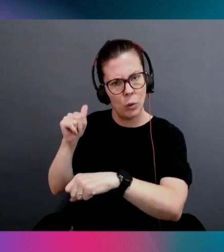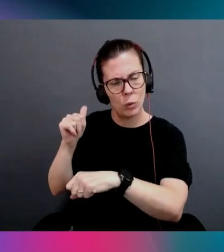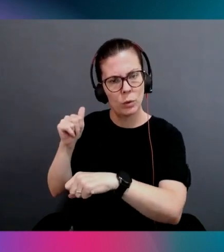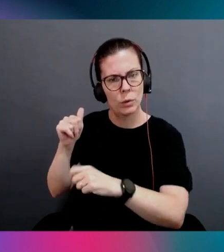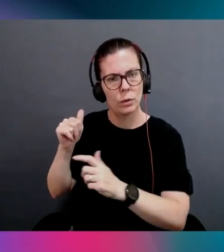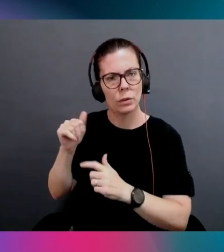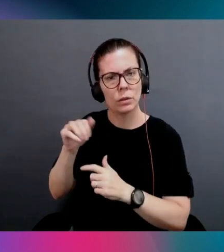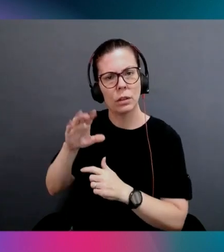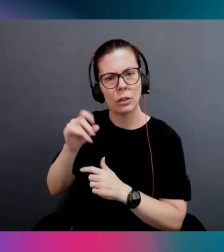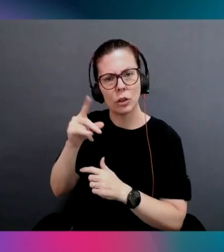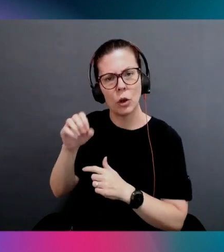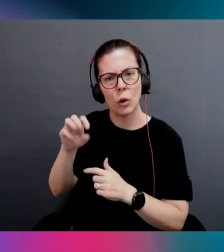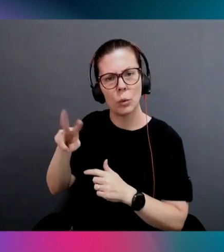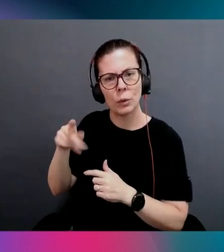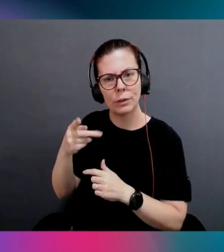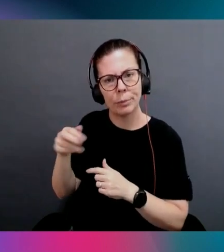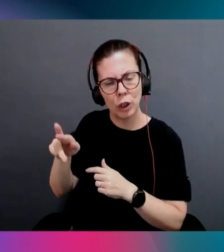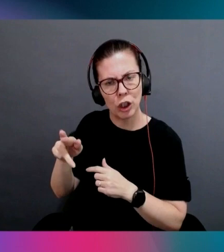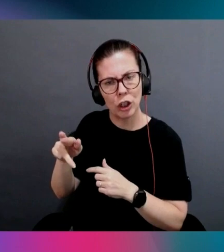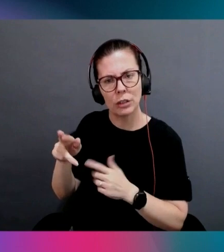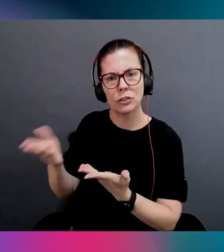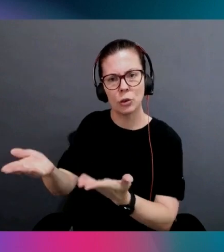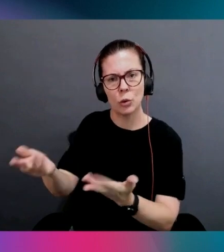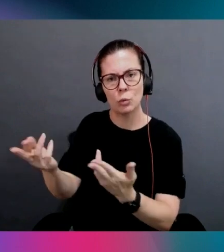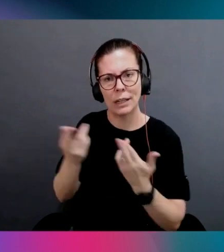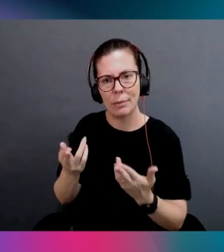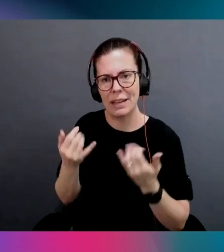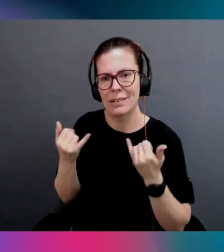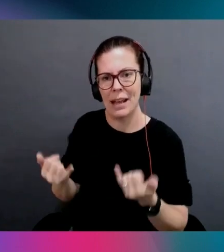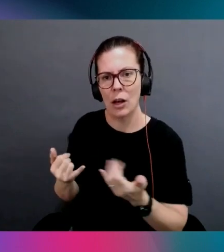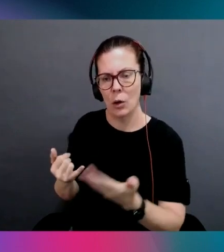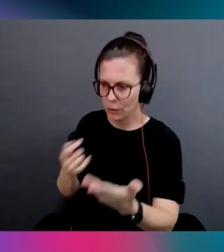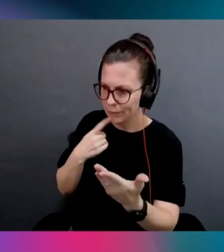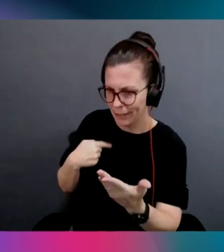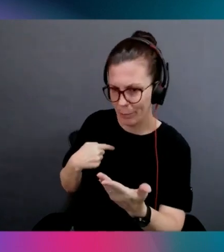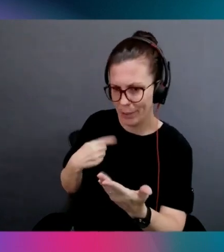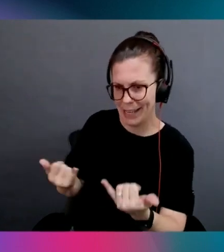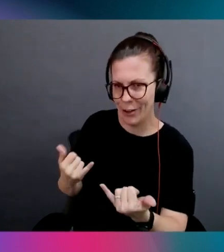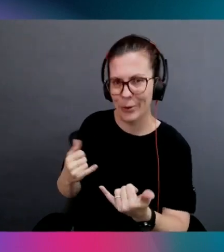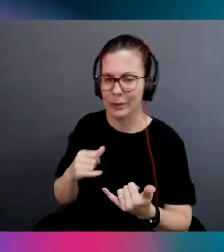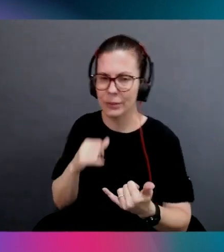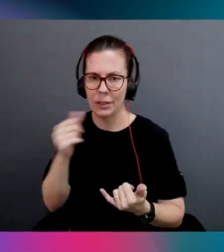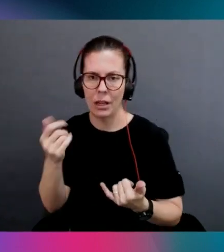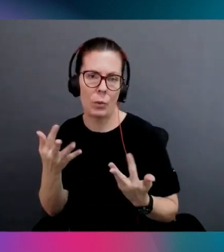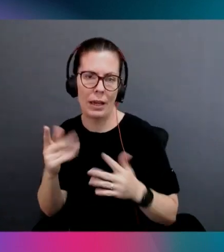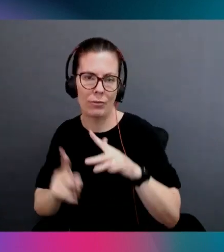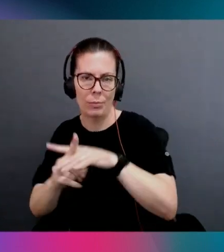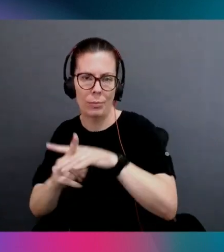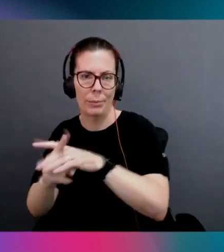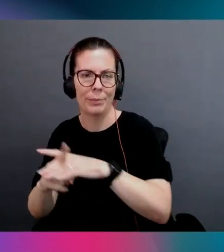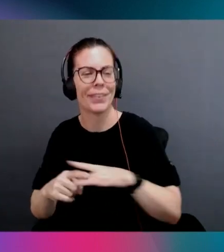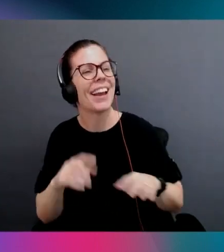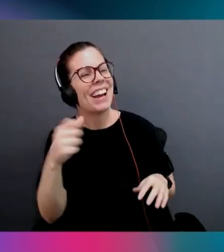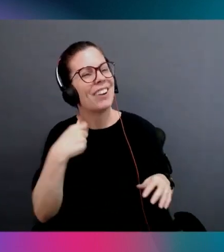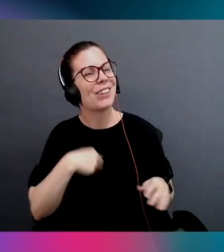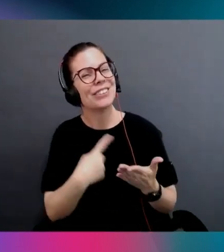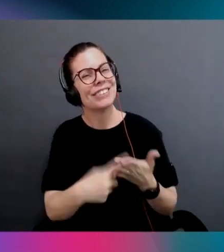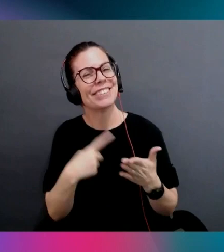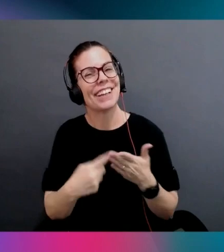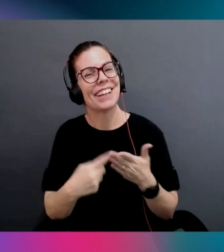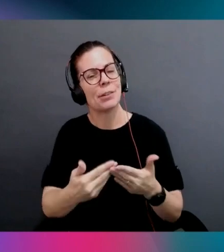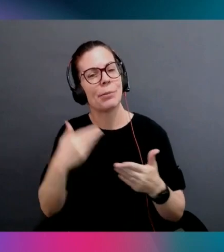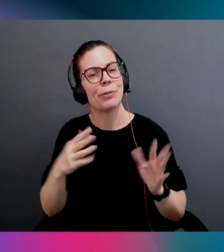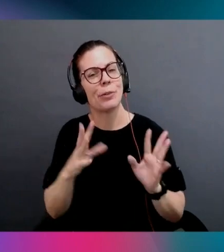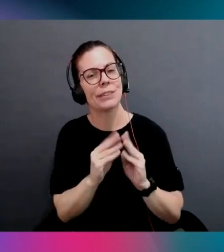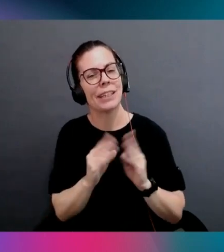CodeWhisperer to give me recommendations now. Oh, so we were talking in an earlier session about developer